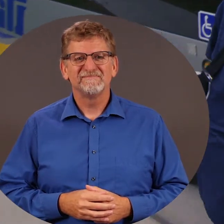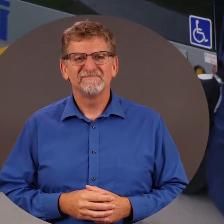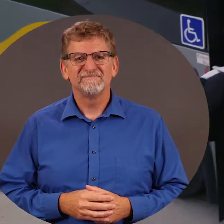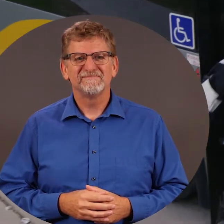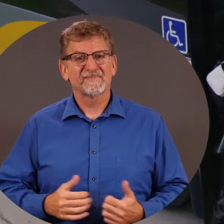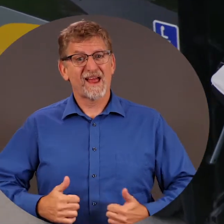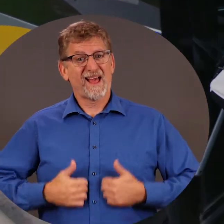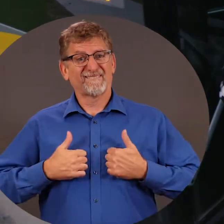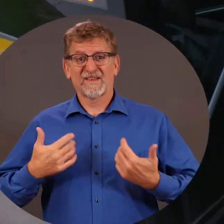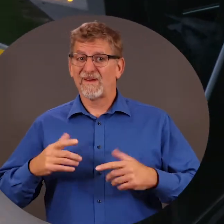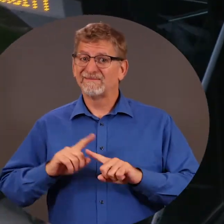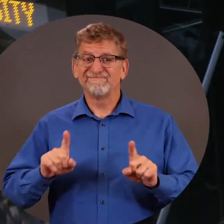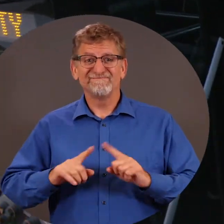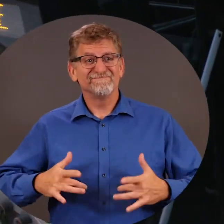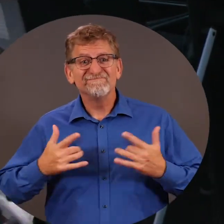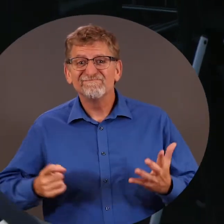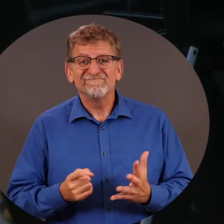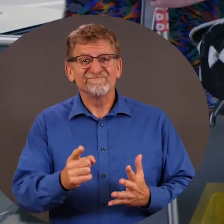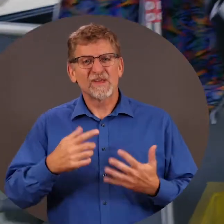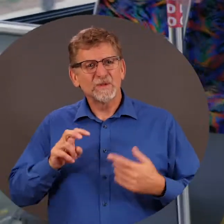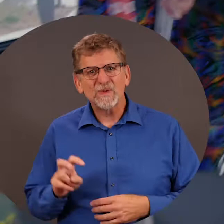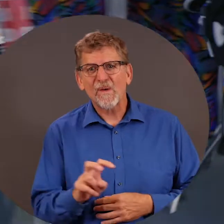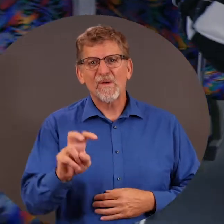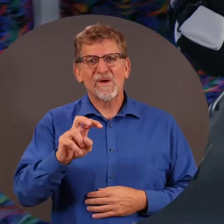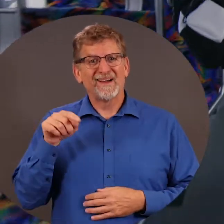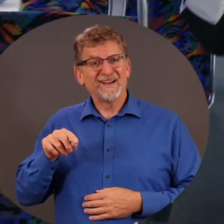Yeah, I got a camera crew. Yeah.